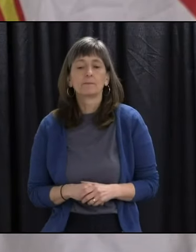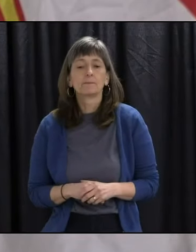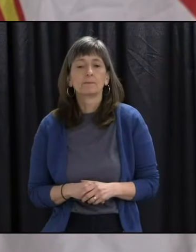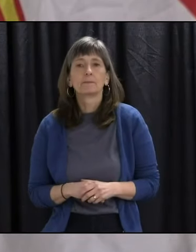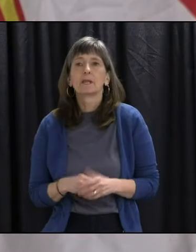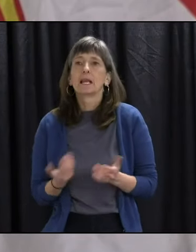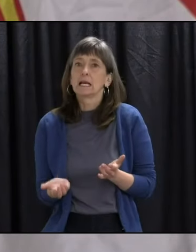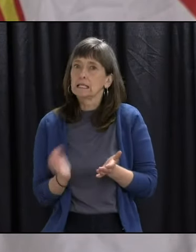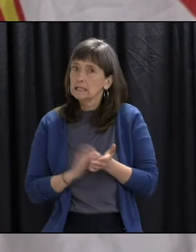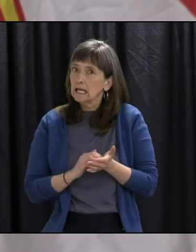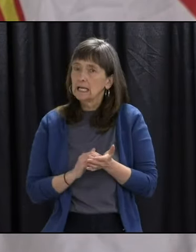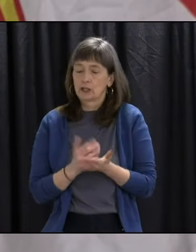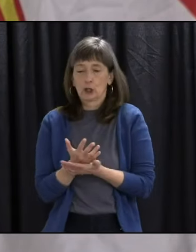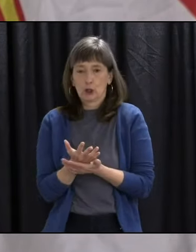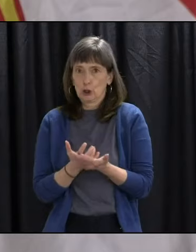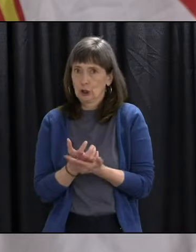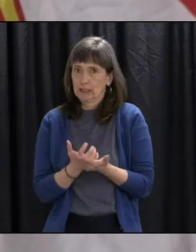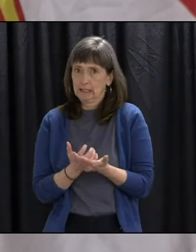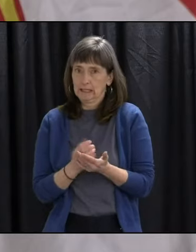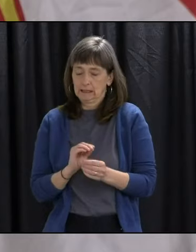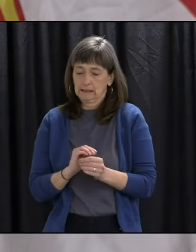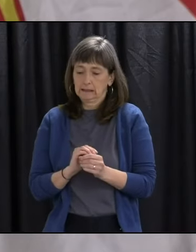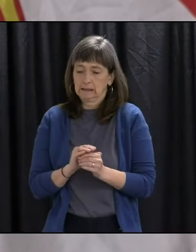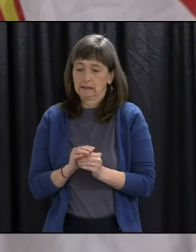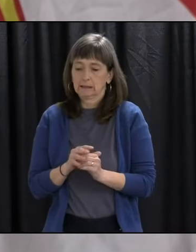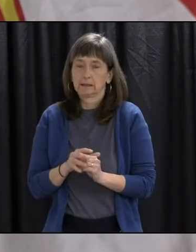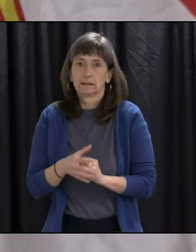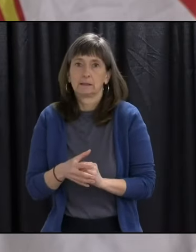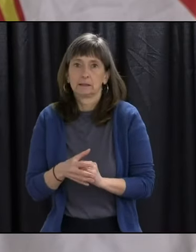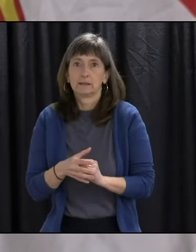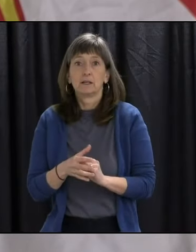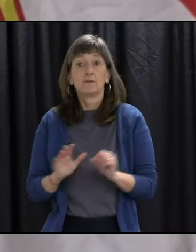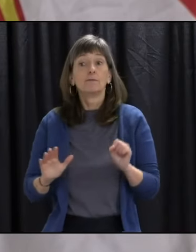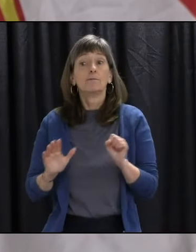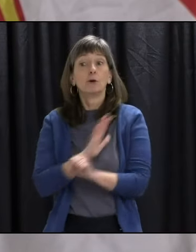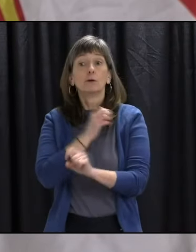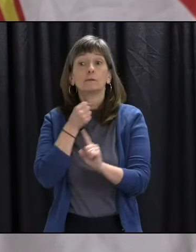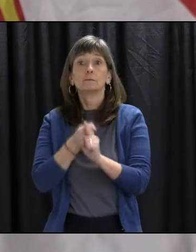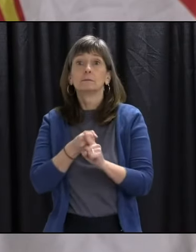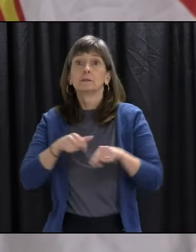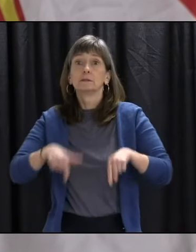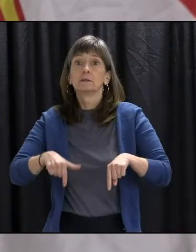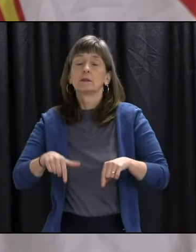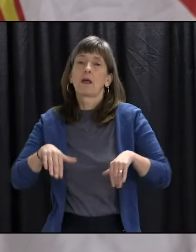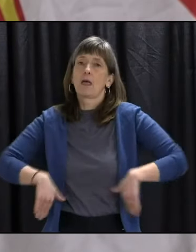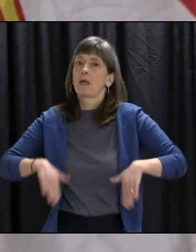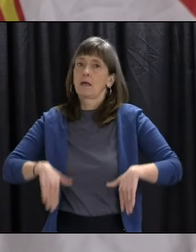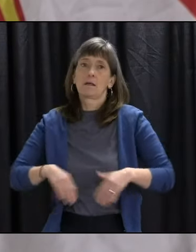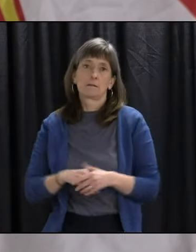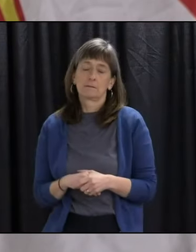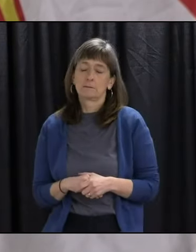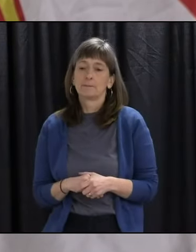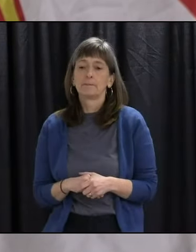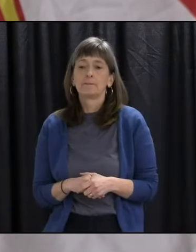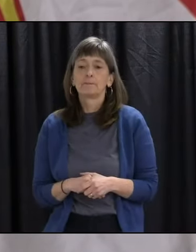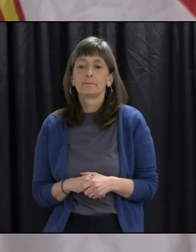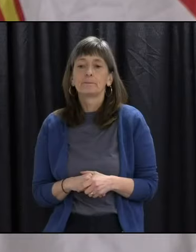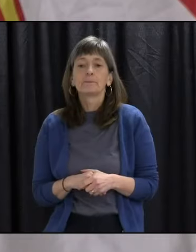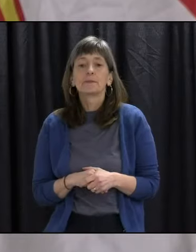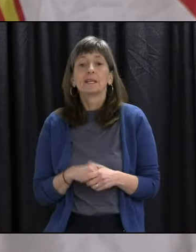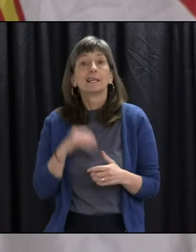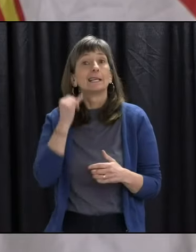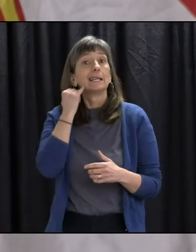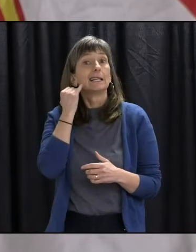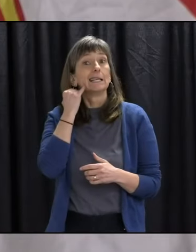we are still in the early days of this virus, and we have not yet seen the full effect of COVID-19 in our province. Another cluster like the